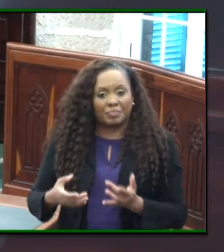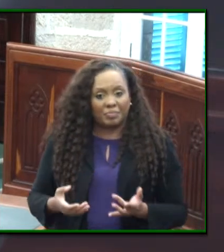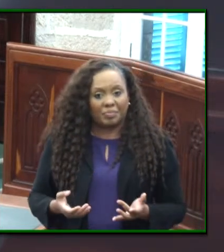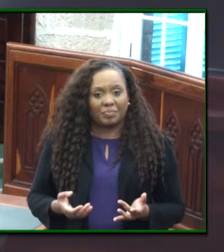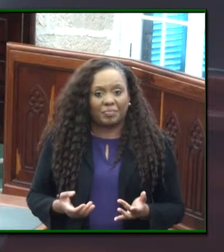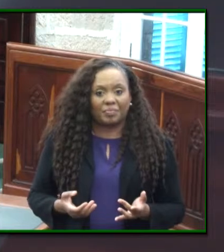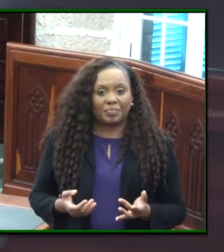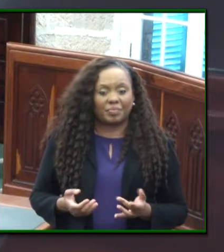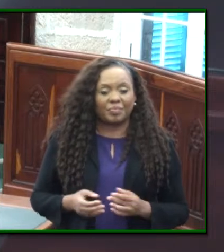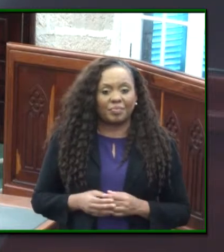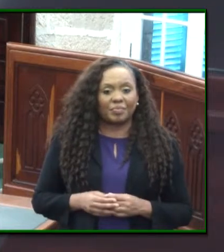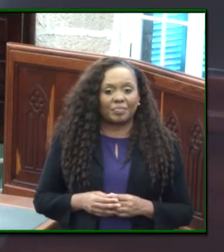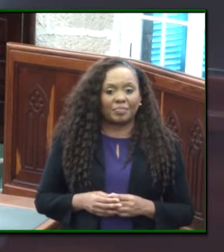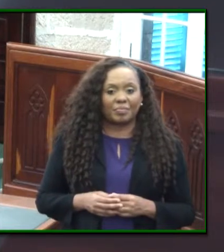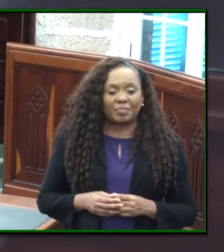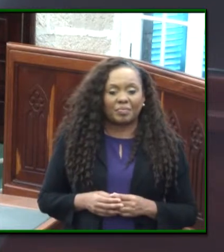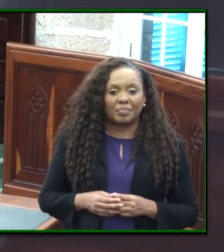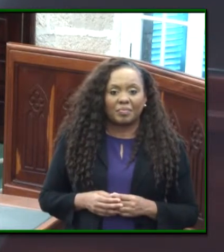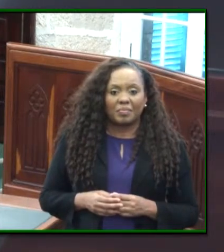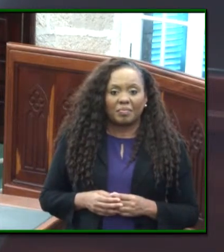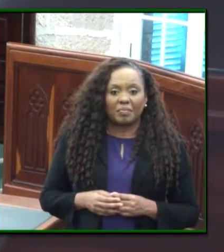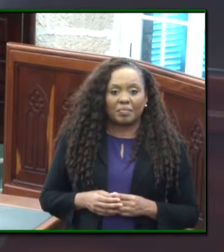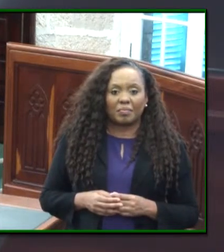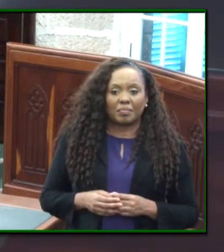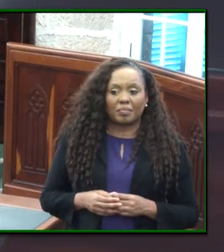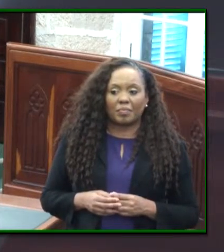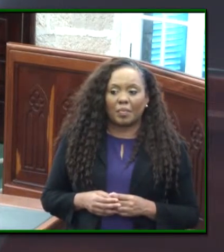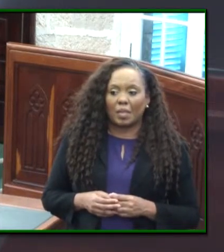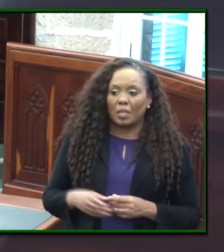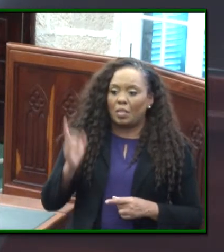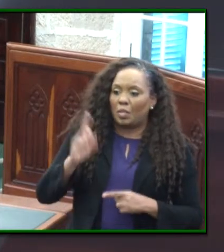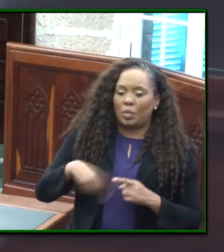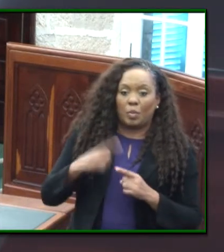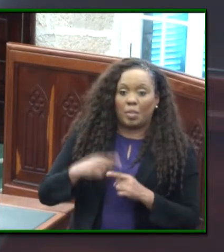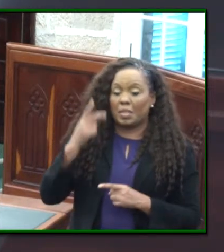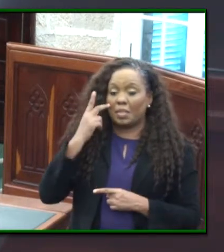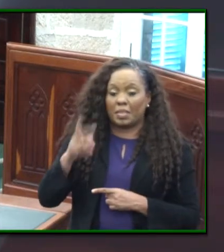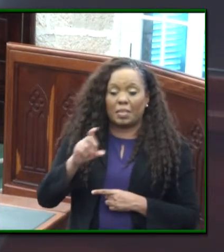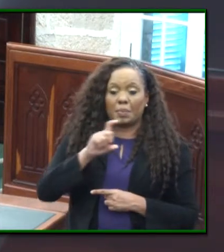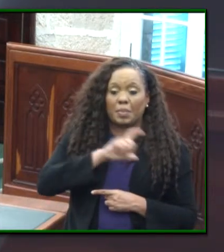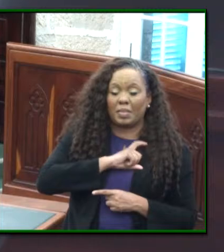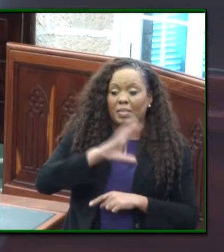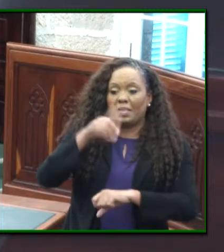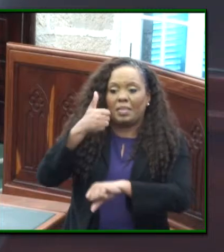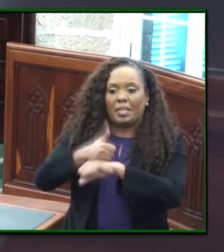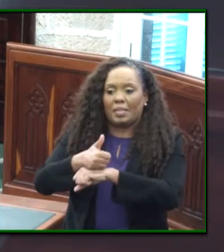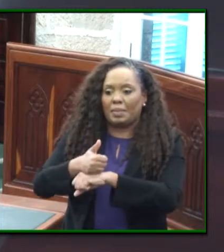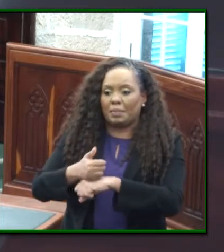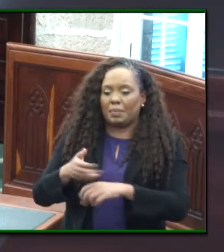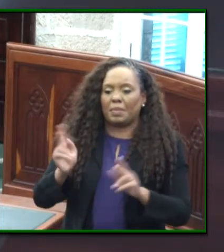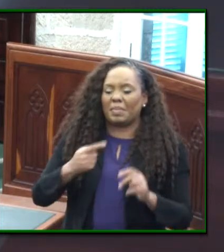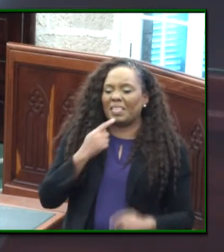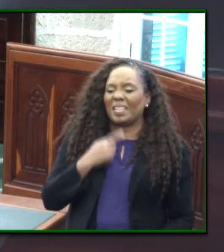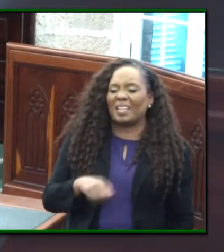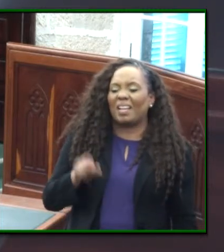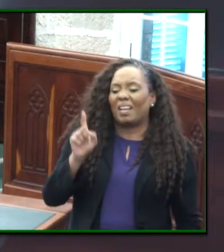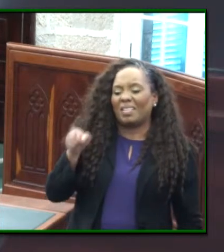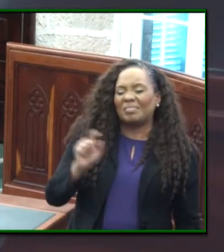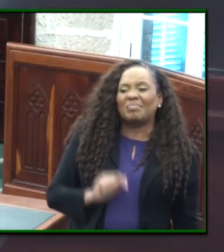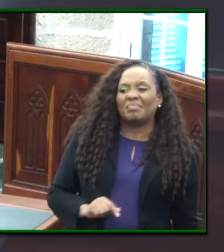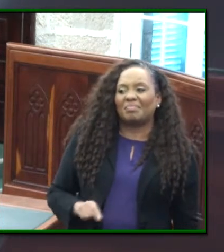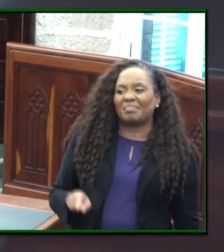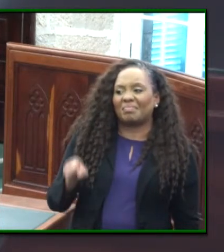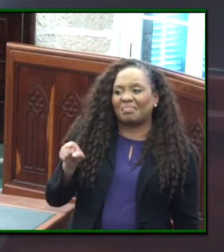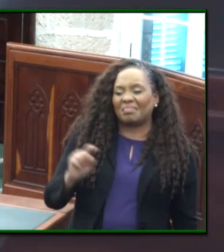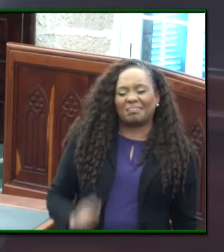people, as you mentioned, might have many put a caravan in a particular district. People will want to tag it and say, well,